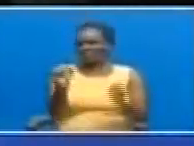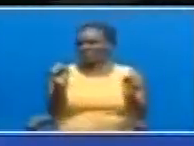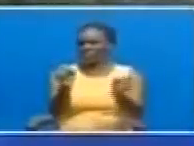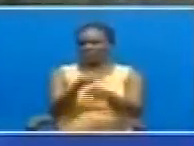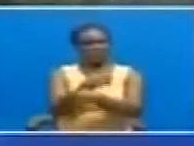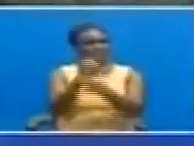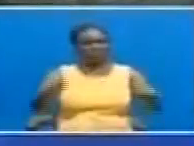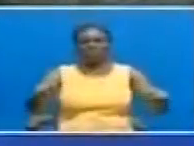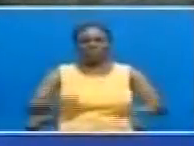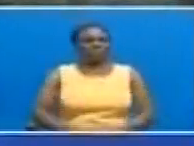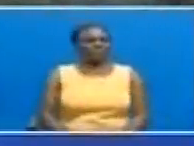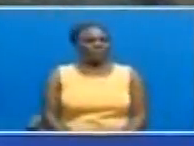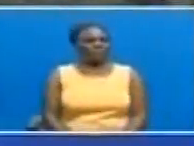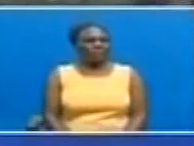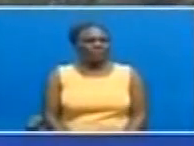for us.